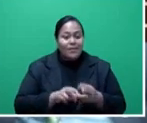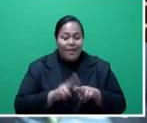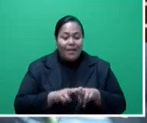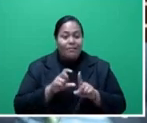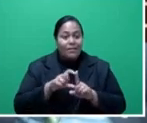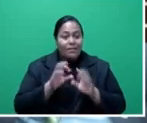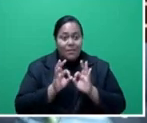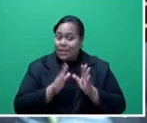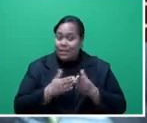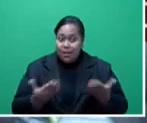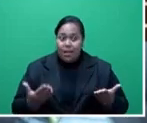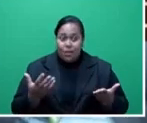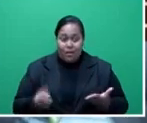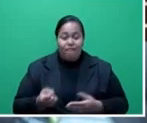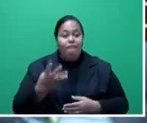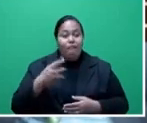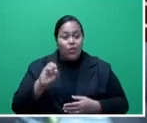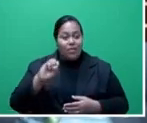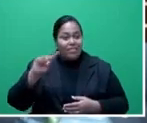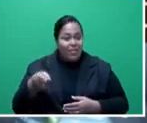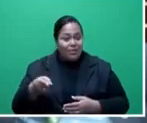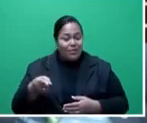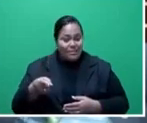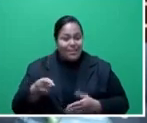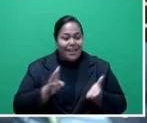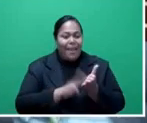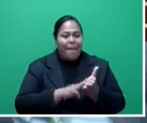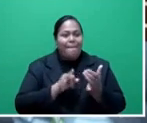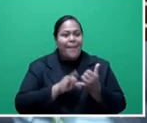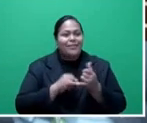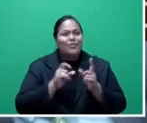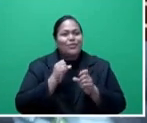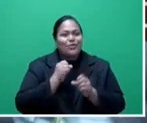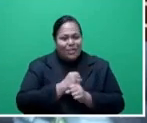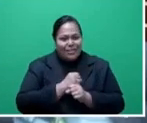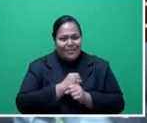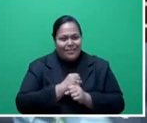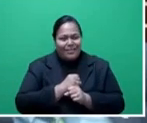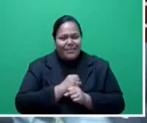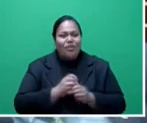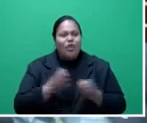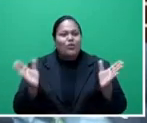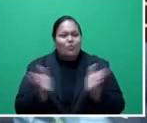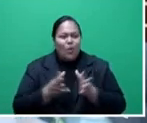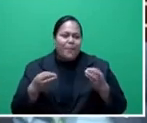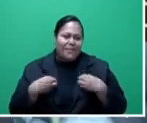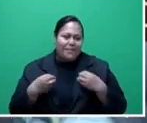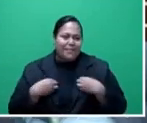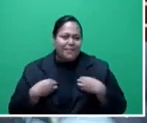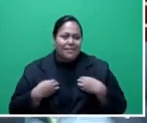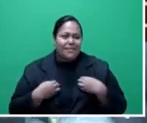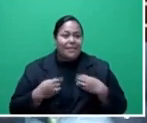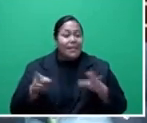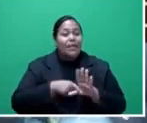FDB now has 40,000 BG people on the FDB's database. That is a